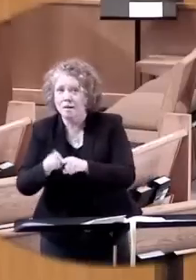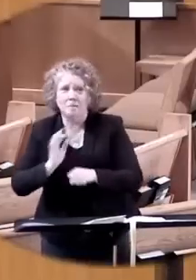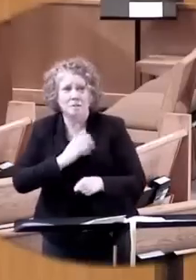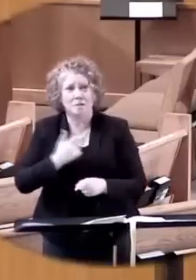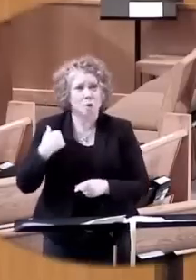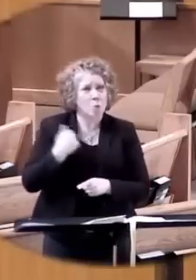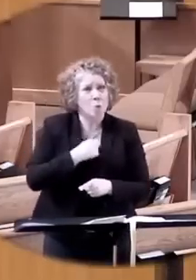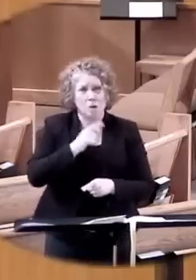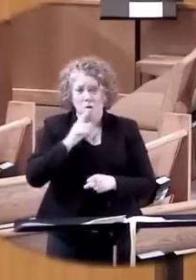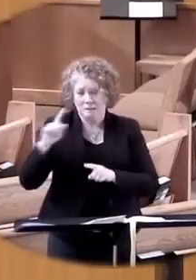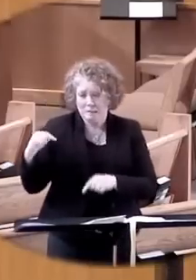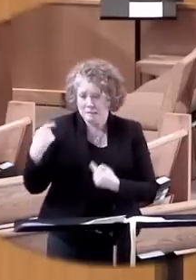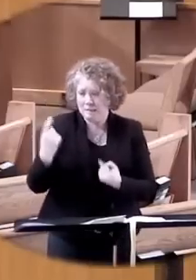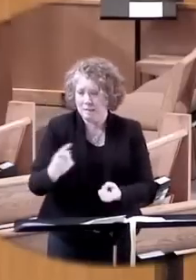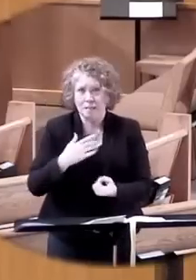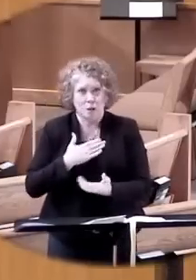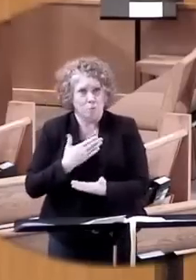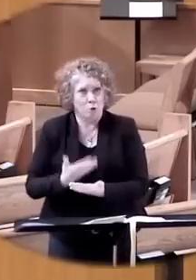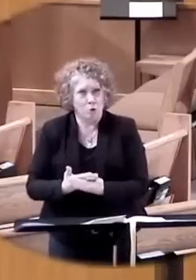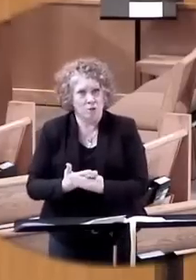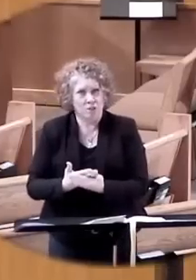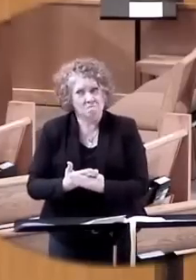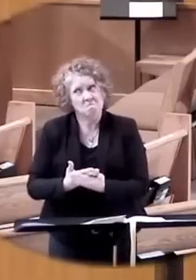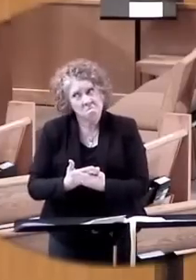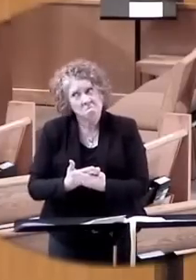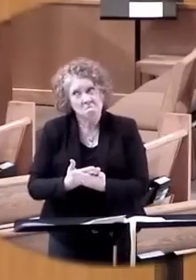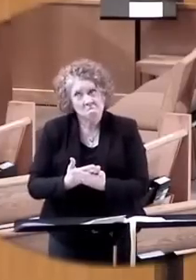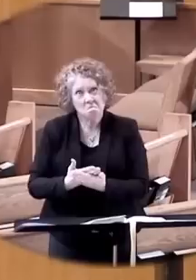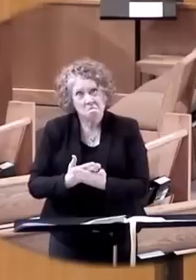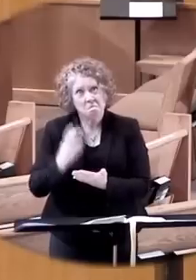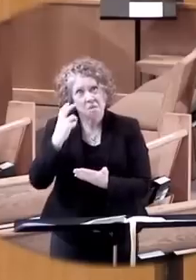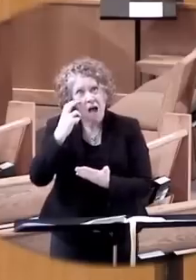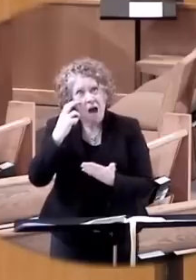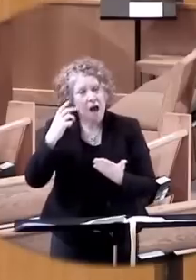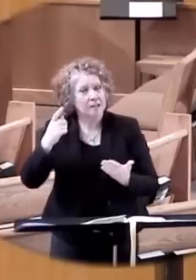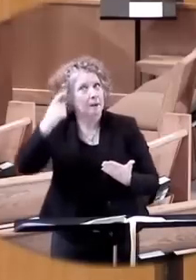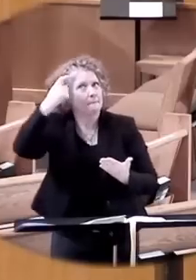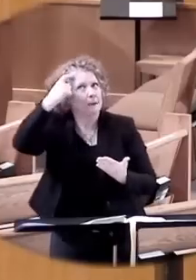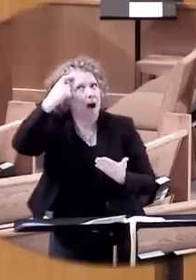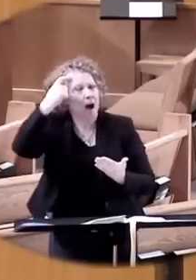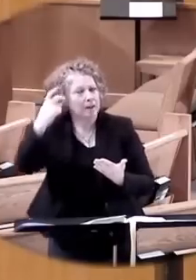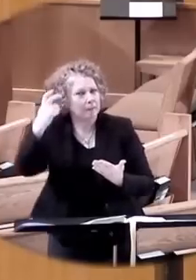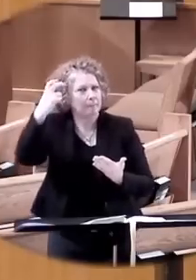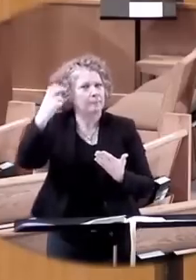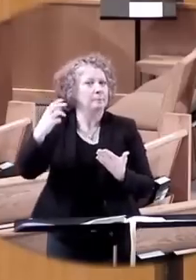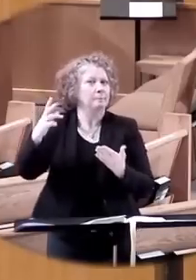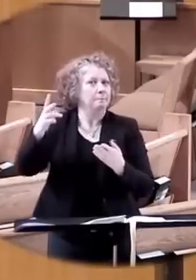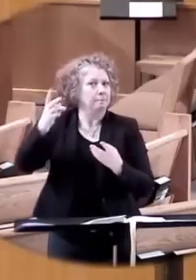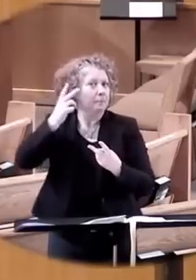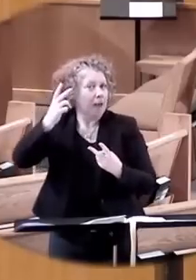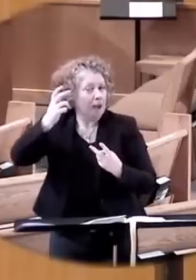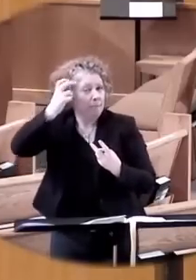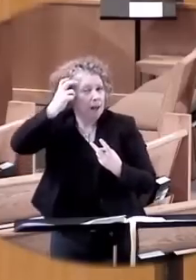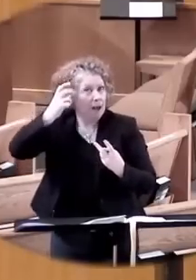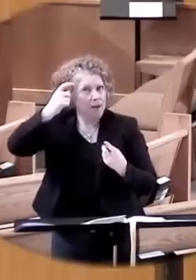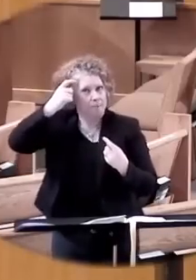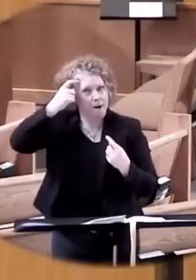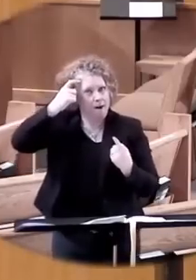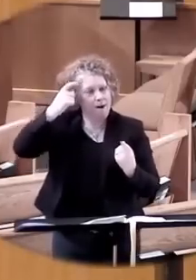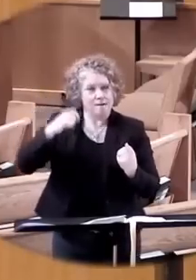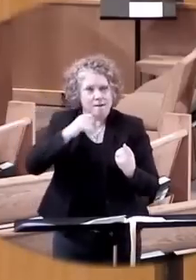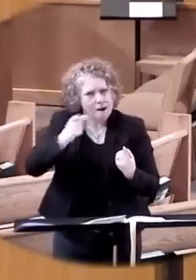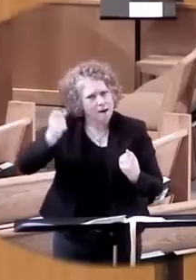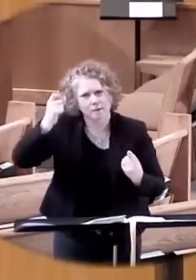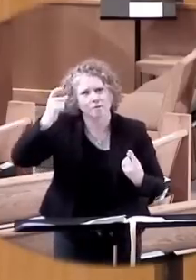having experienced what we are experiencing this past week. We are being challenged by this